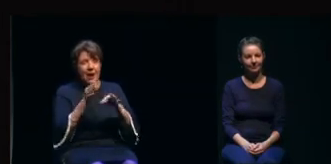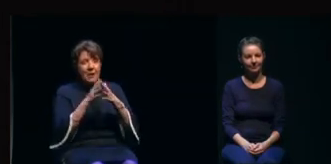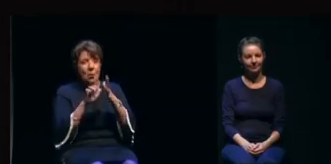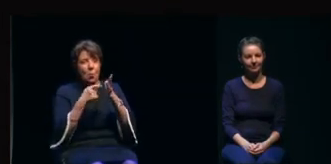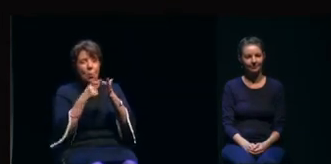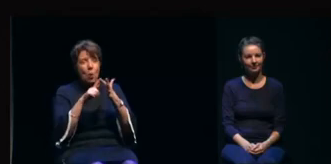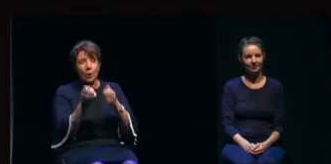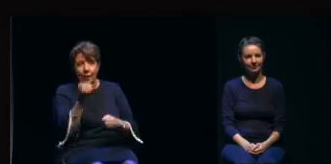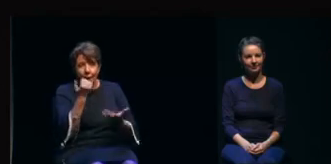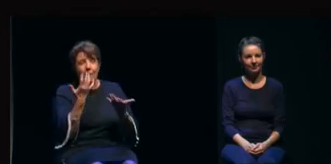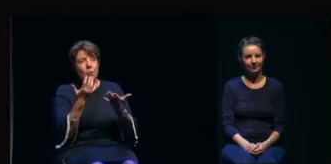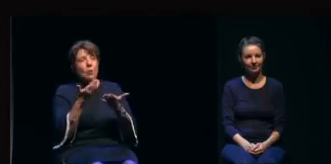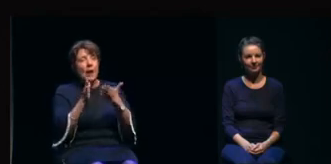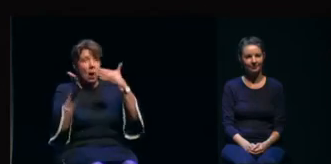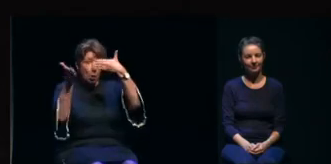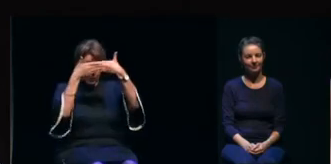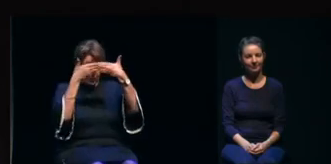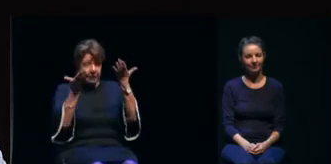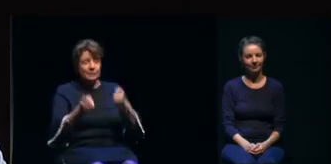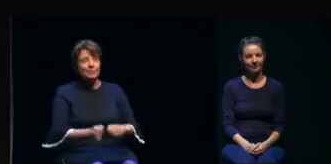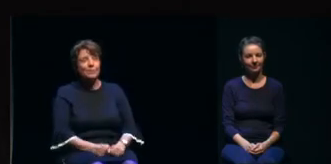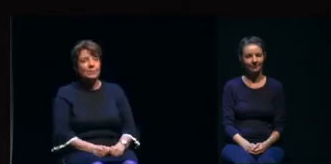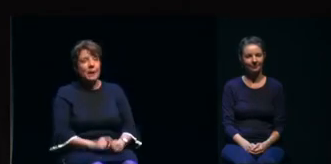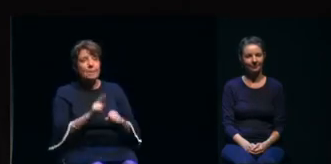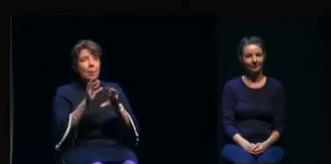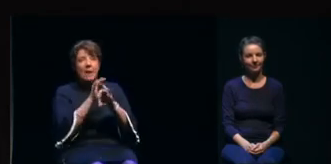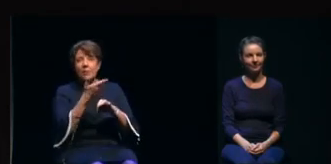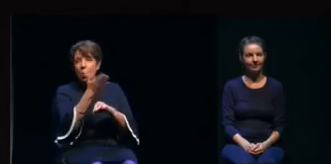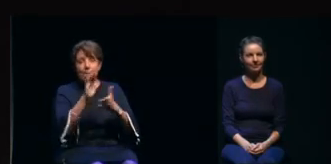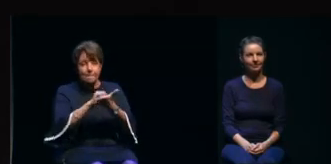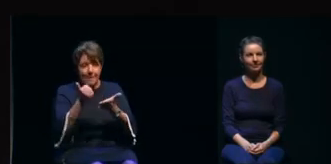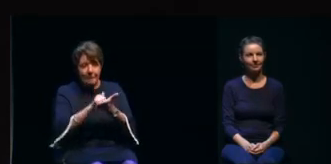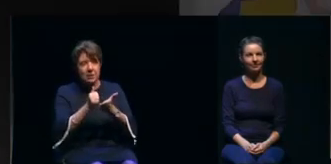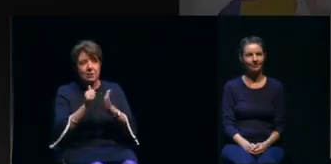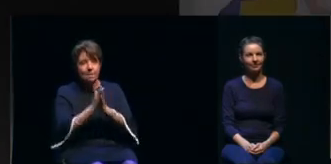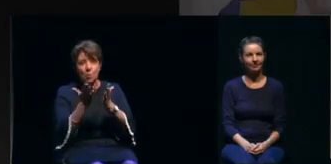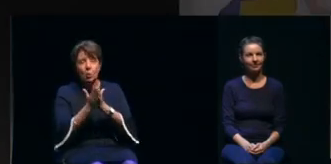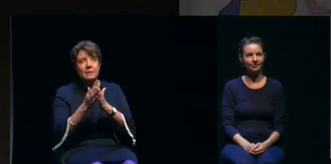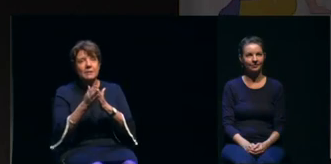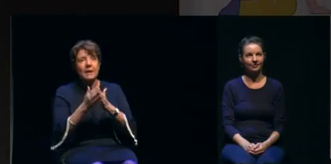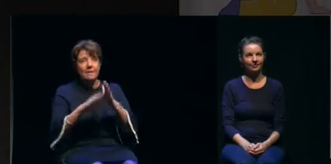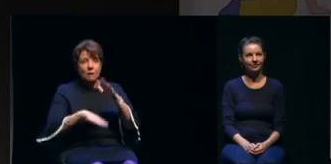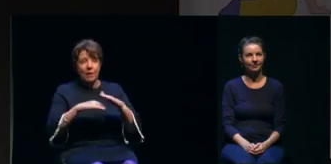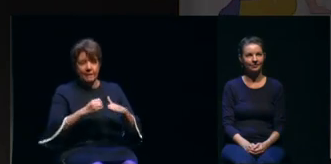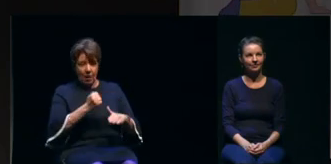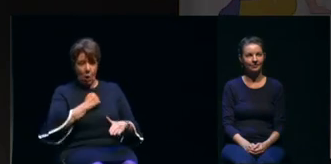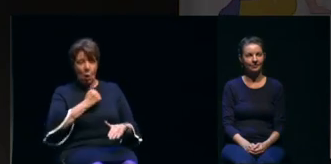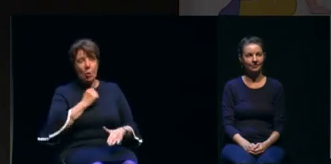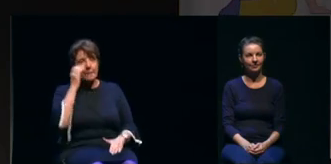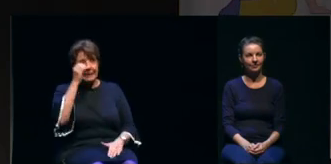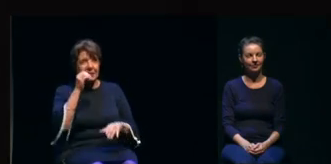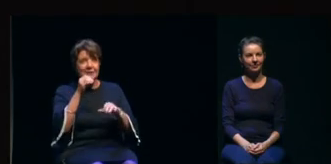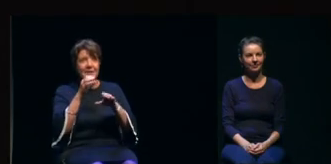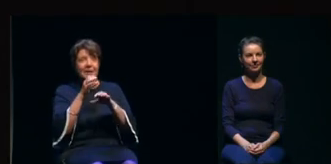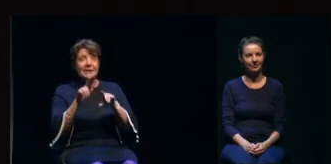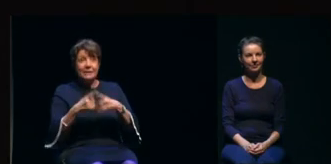foolish or close-minded we were, but we haven't all published books full of our own opinions the way that you have, Caitlin.